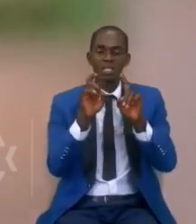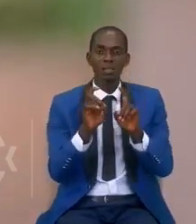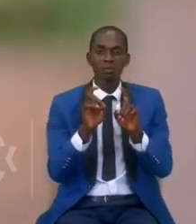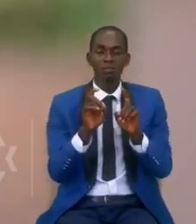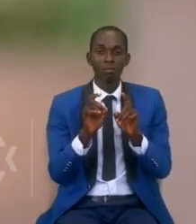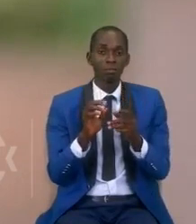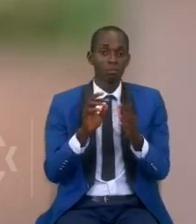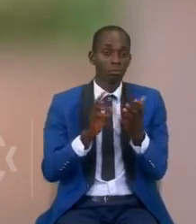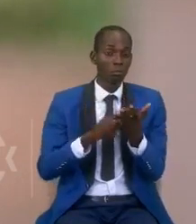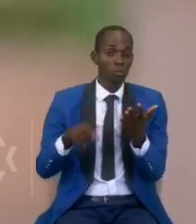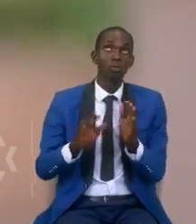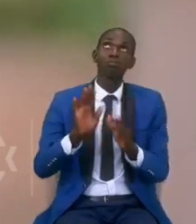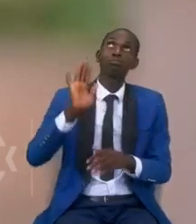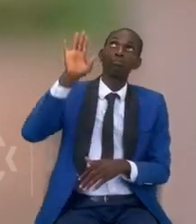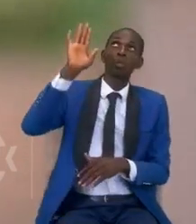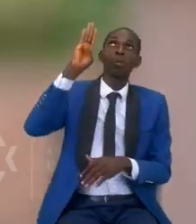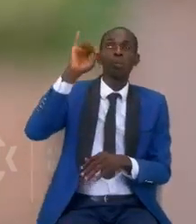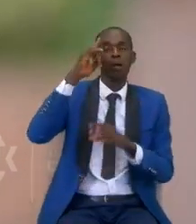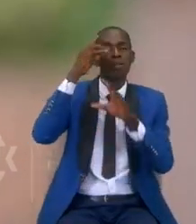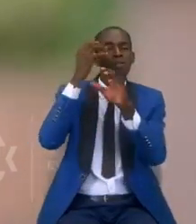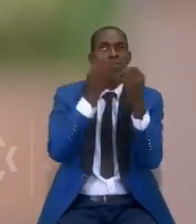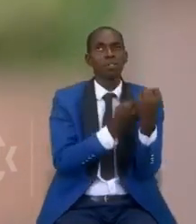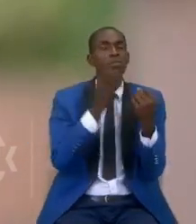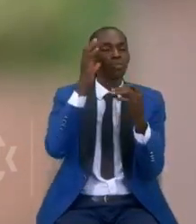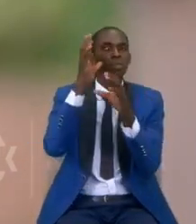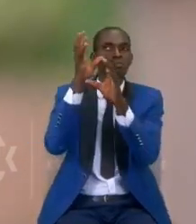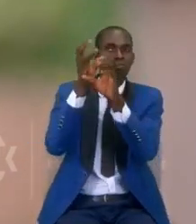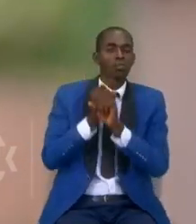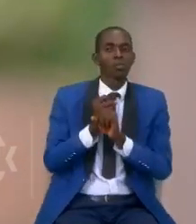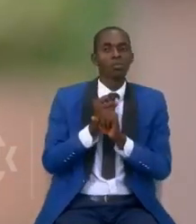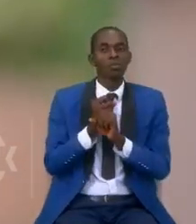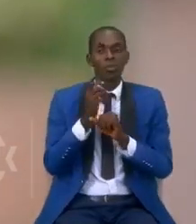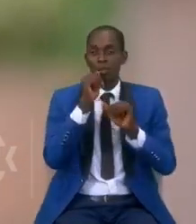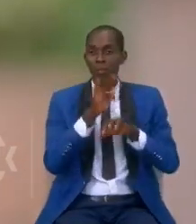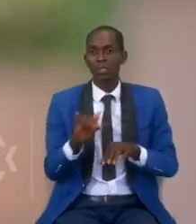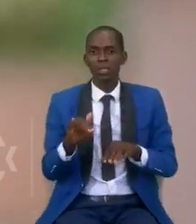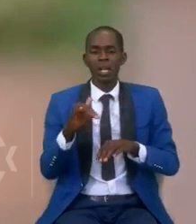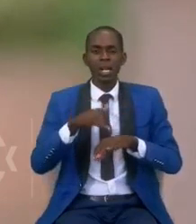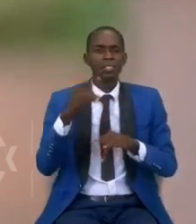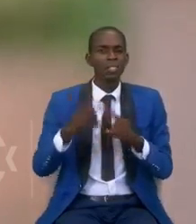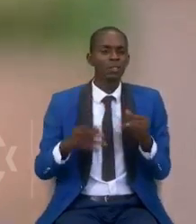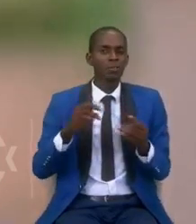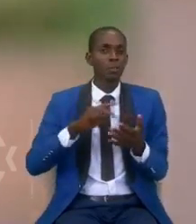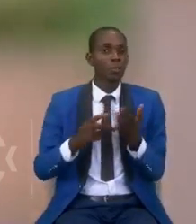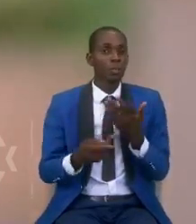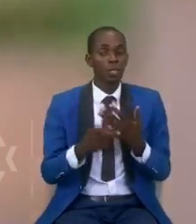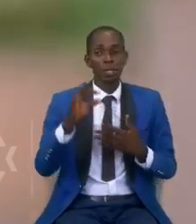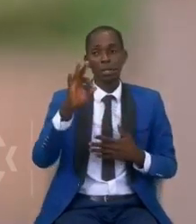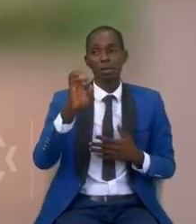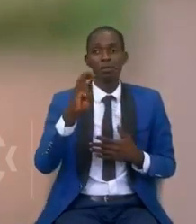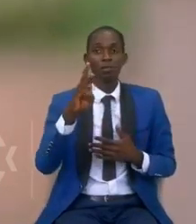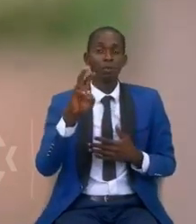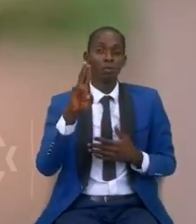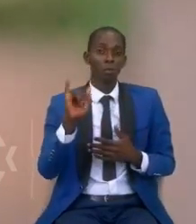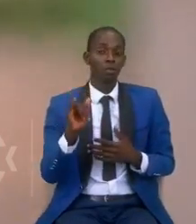program, February, that I'm supposed to see my menstruation, I didn't see it. I was not really expecting pregnancy